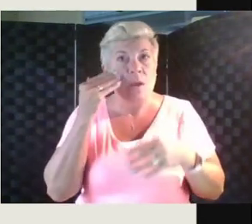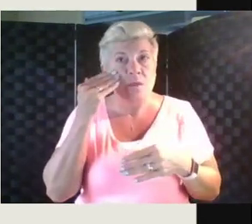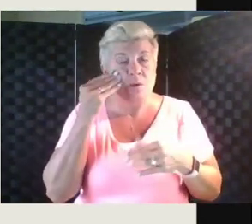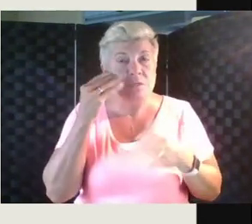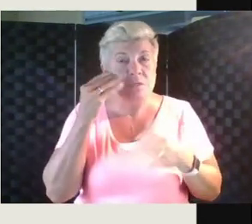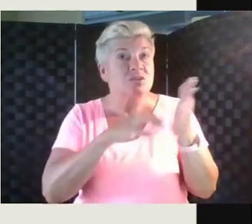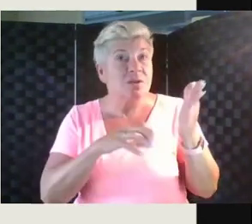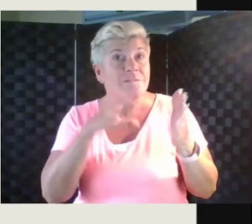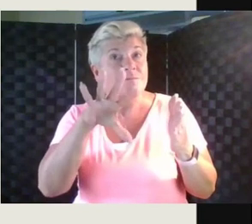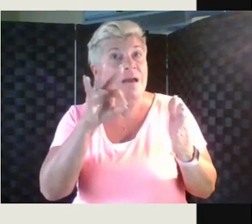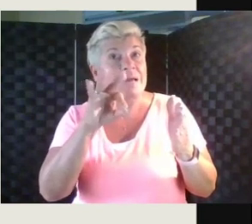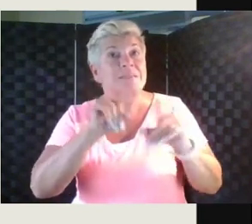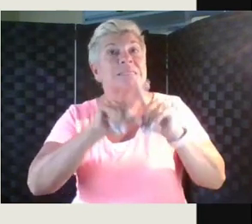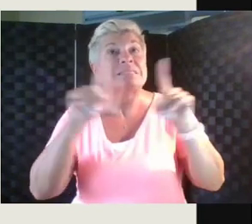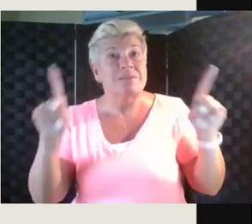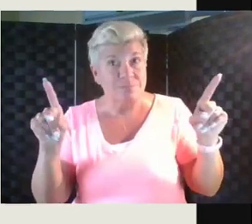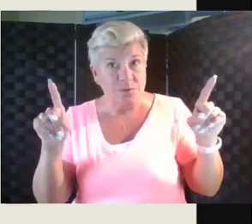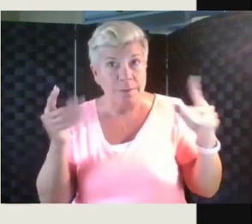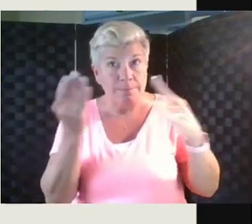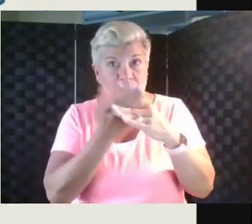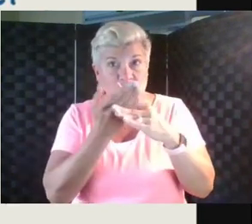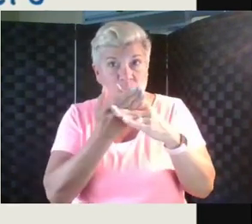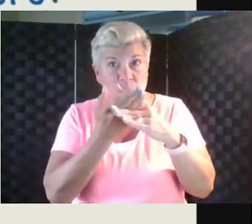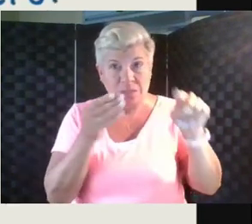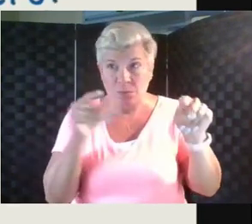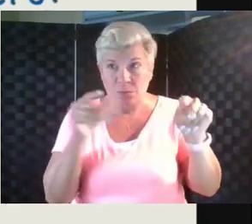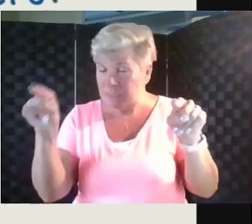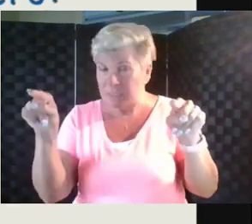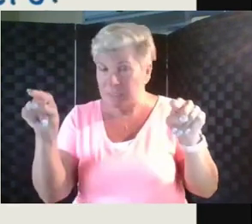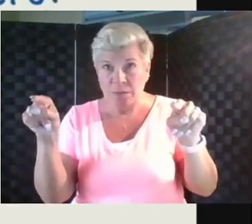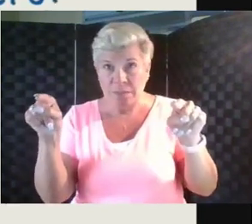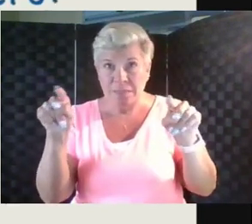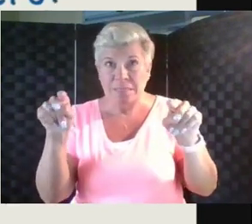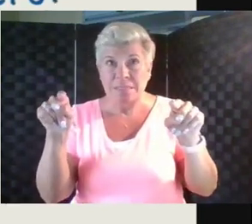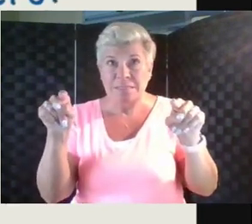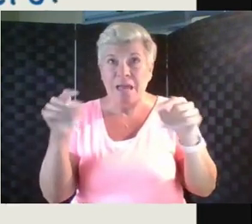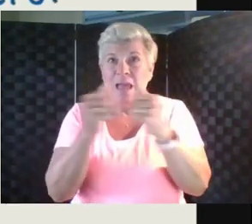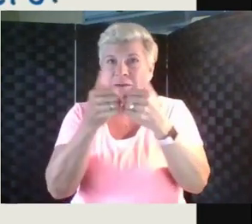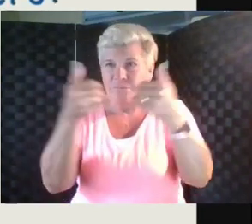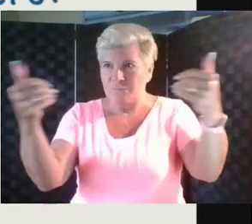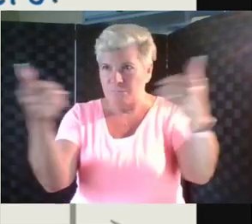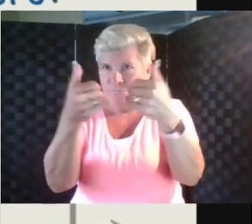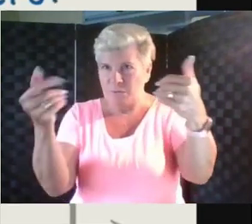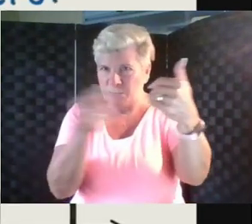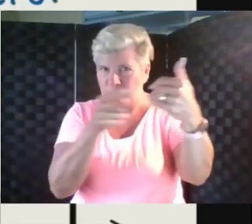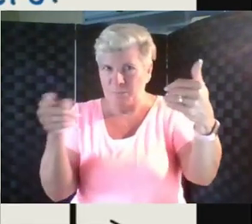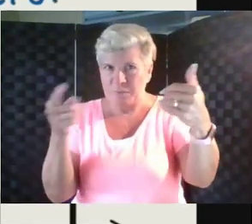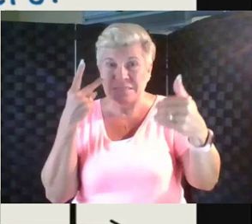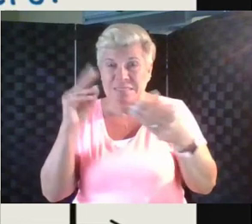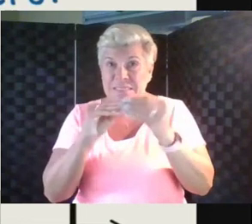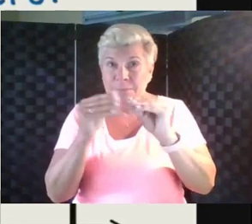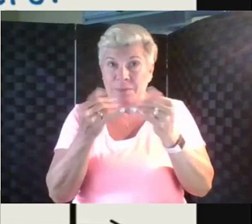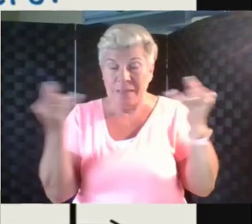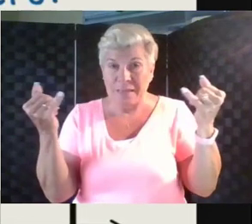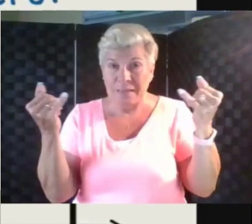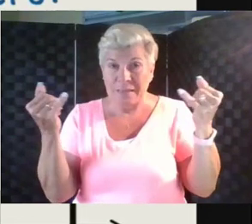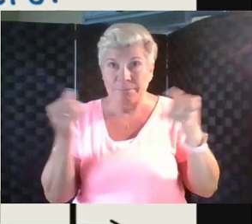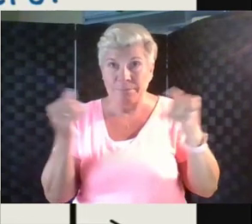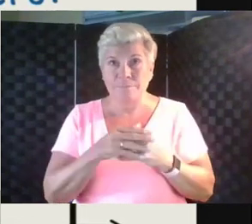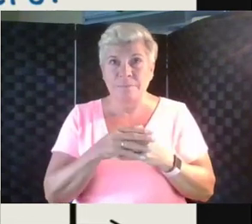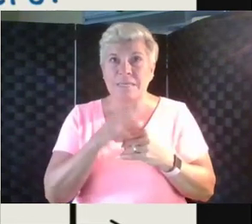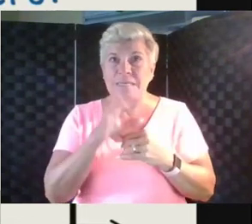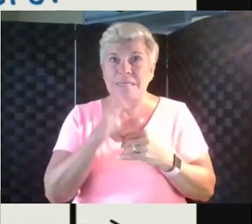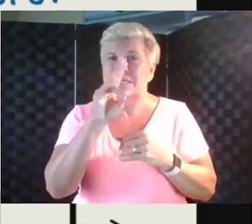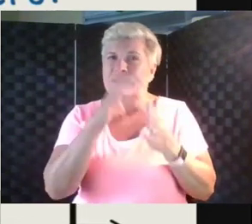when you subtract, you are finding the difference. The difference between two numbers is the distance between them. You can see this on a number line.